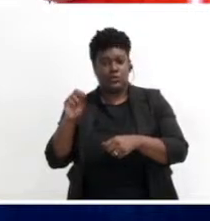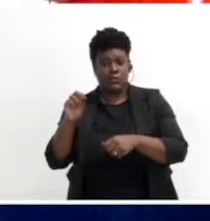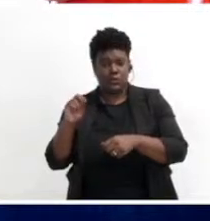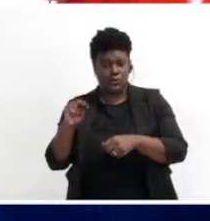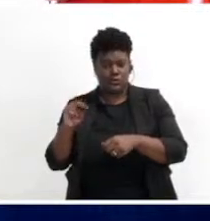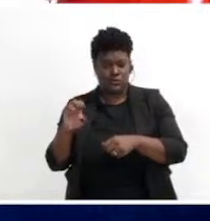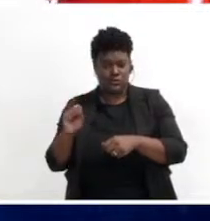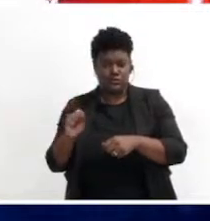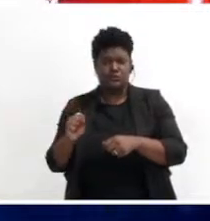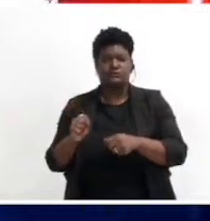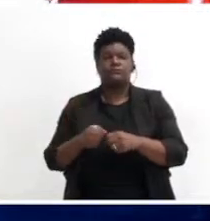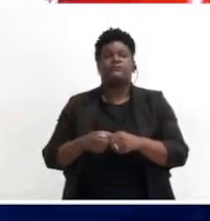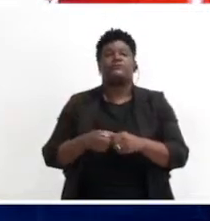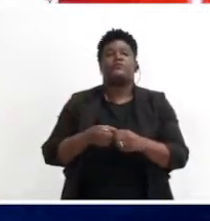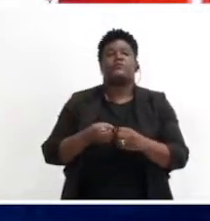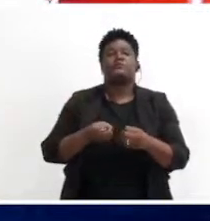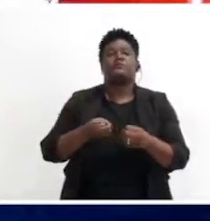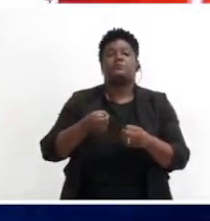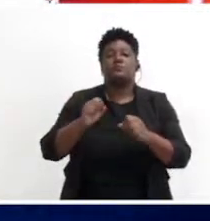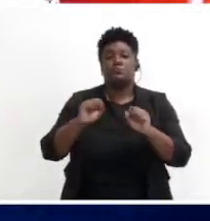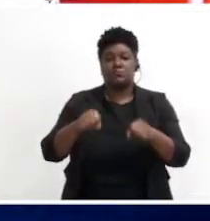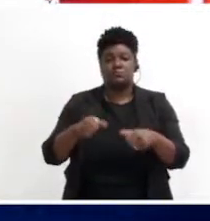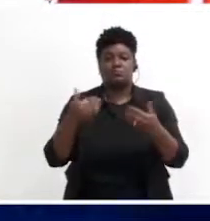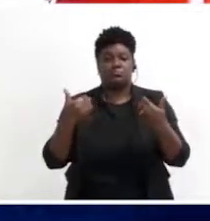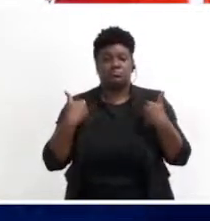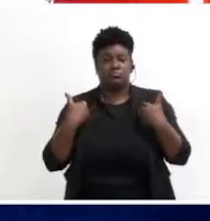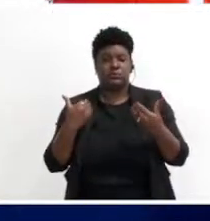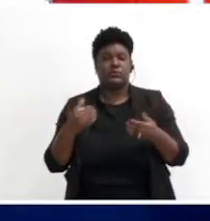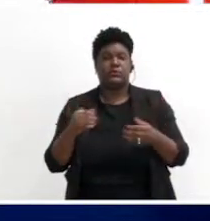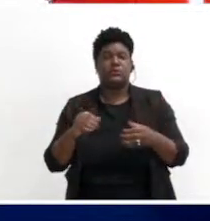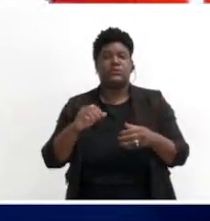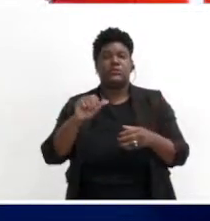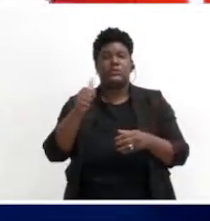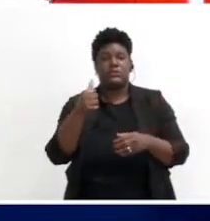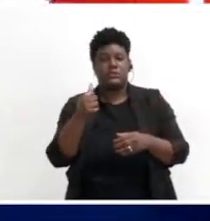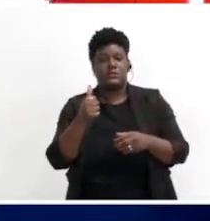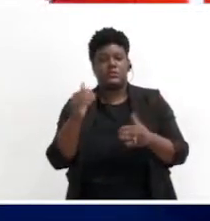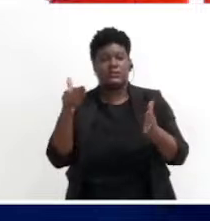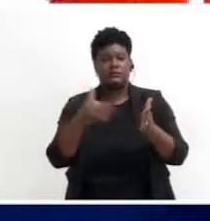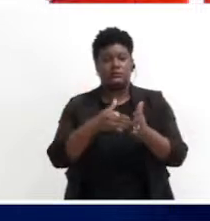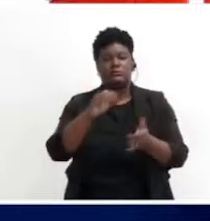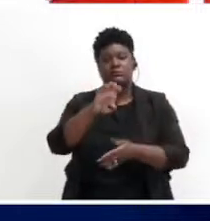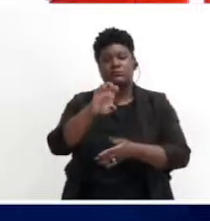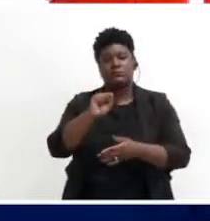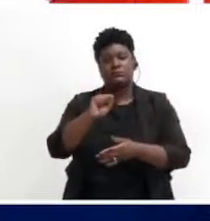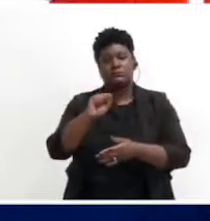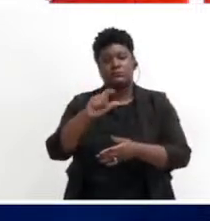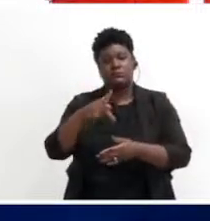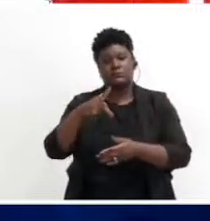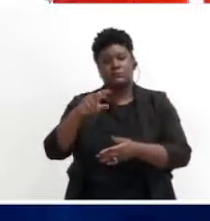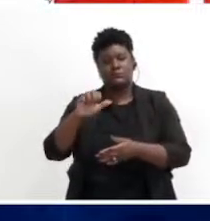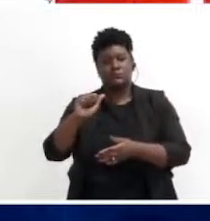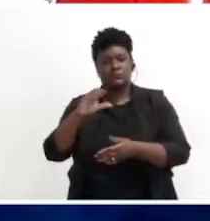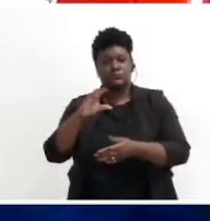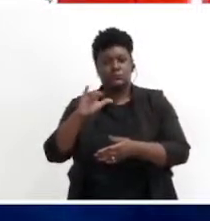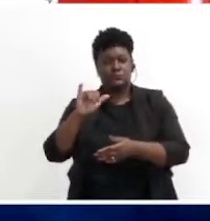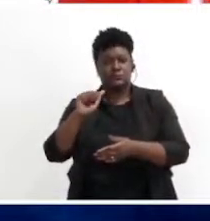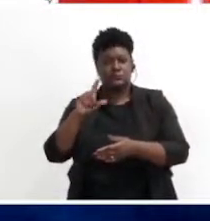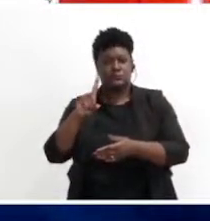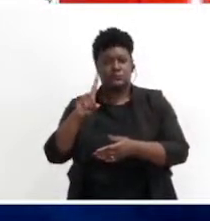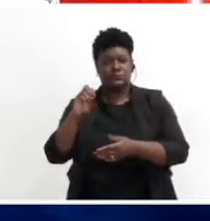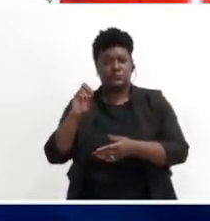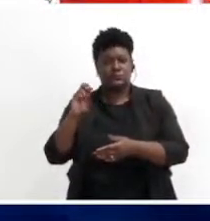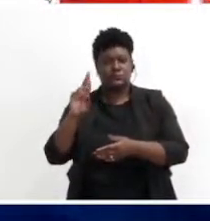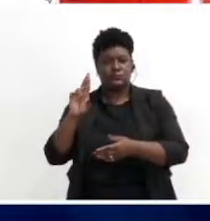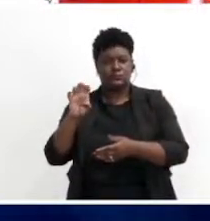bumps on a chip. Good current carrying capability, good electromigration resistance, which